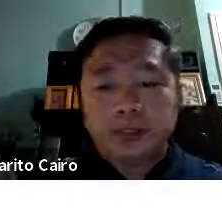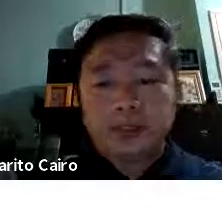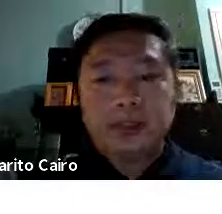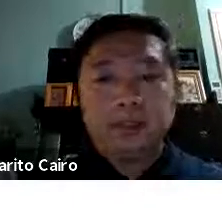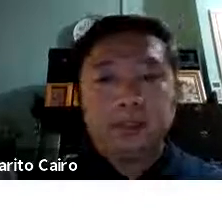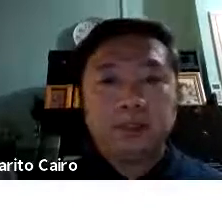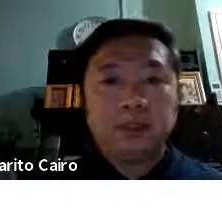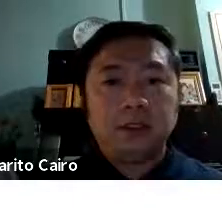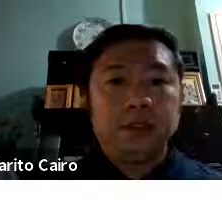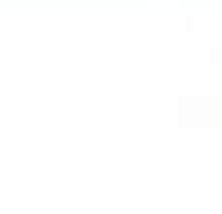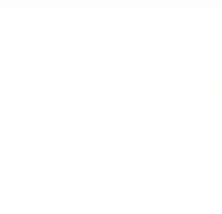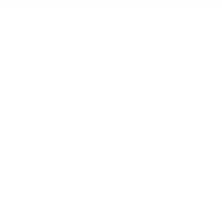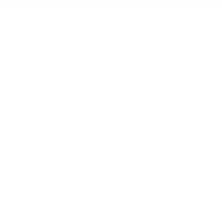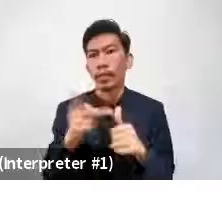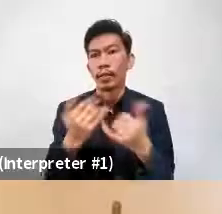2021.